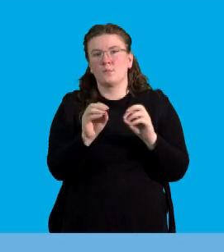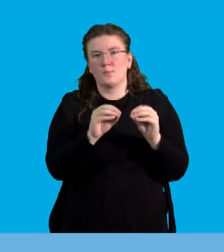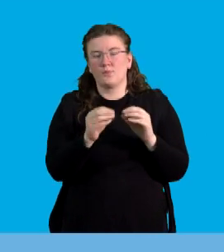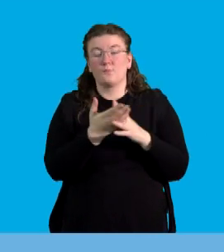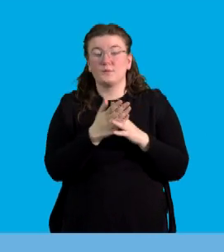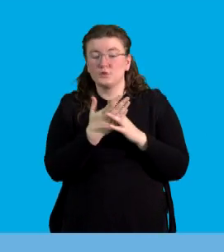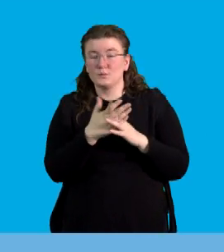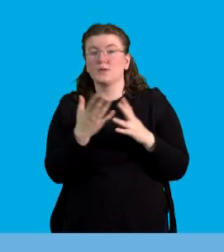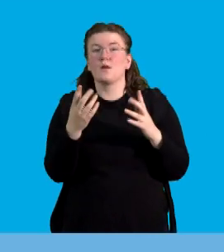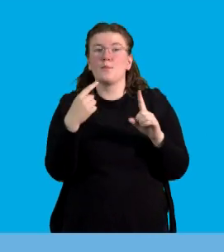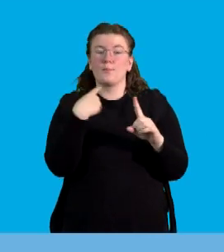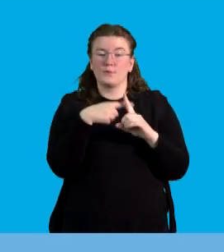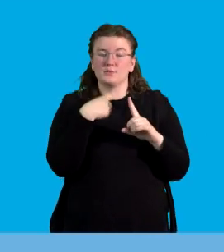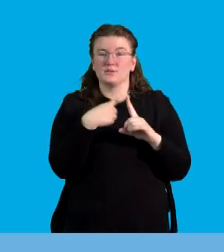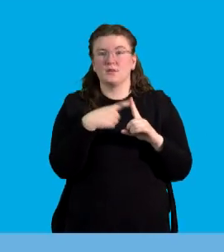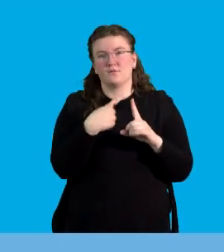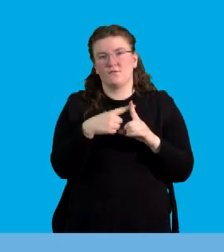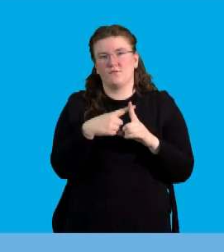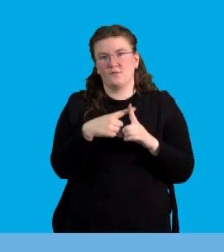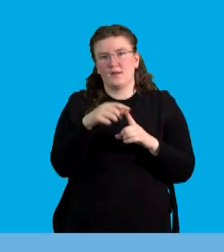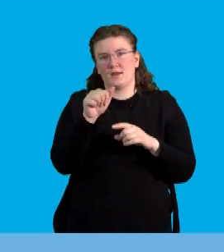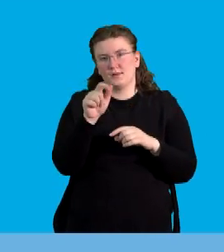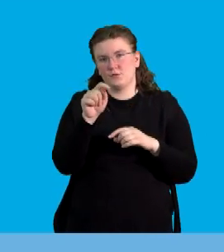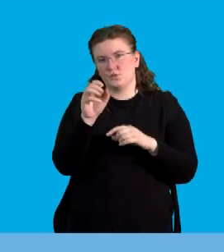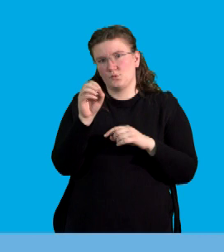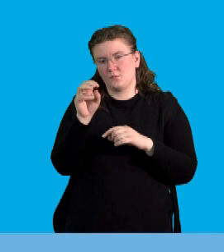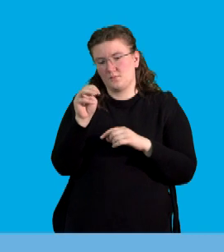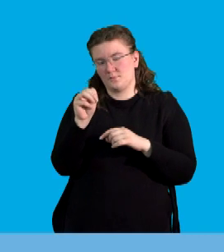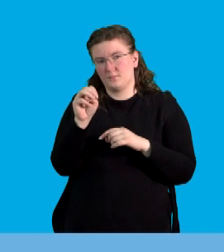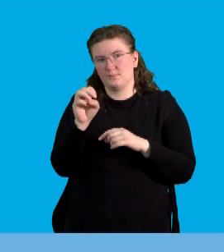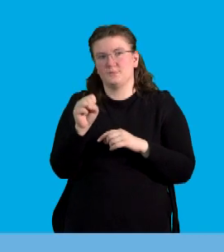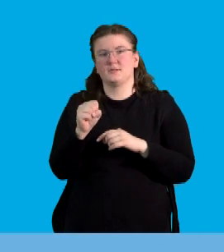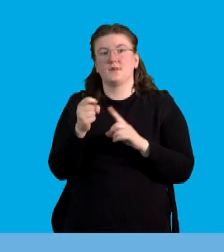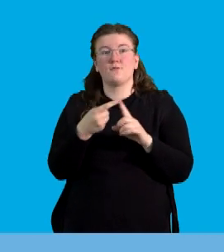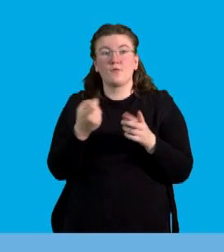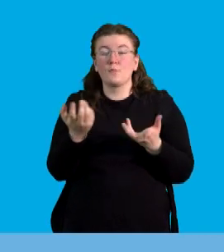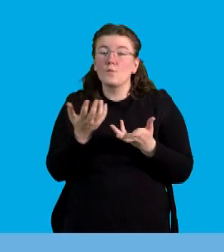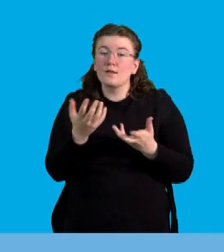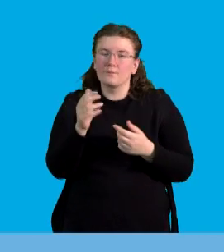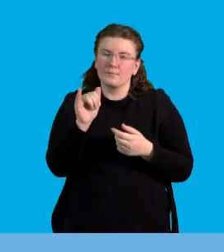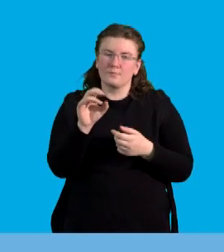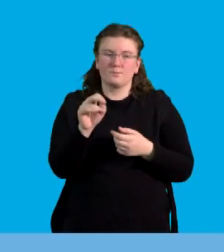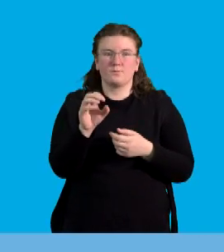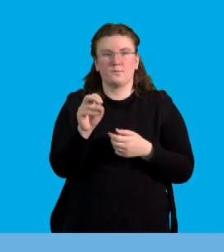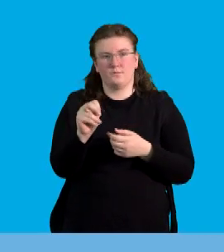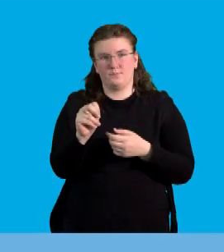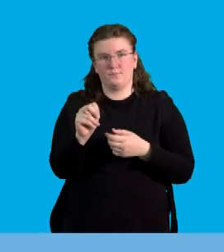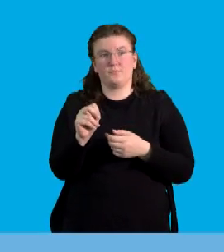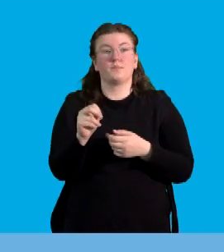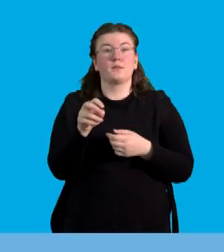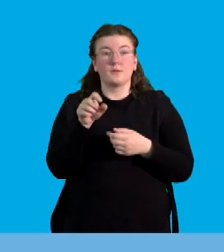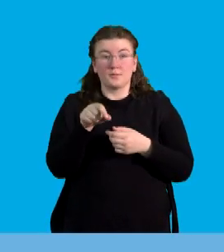ion. Then a metal, therefore, consists of an arrangement of positive metal ions